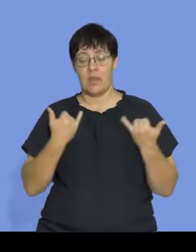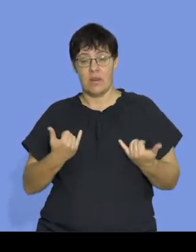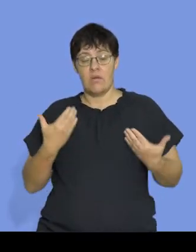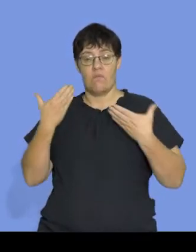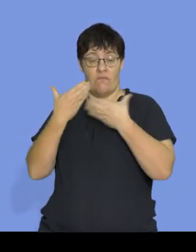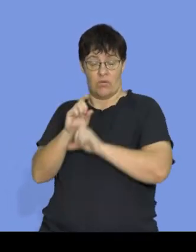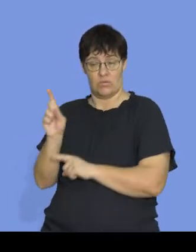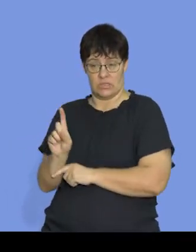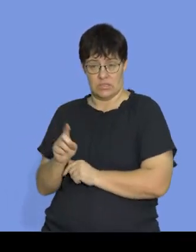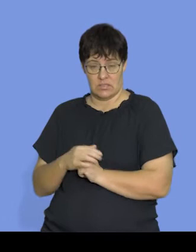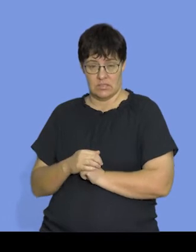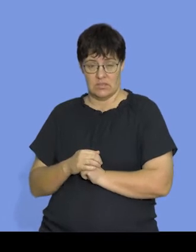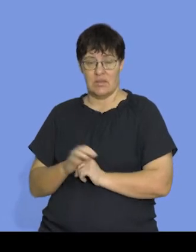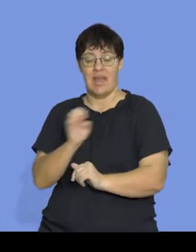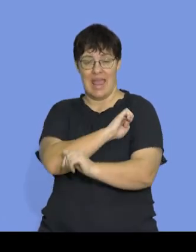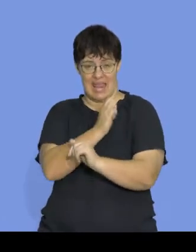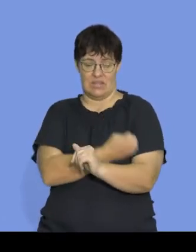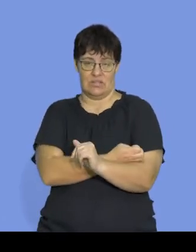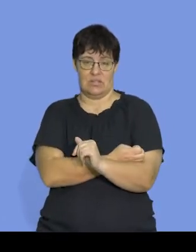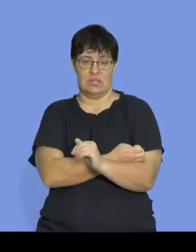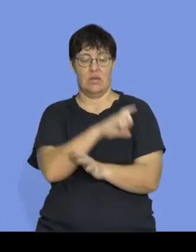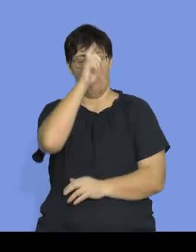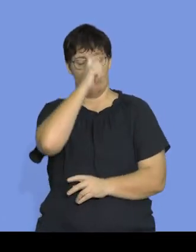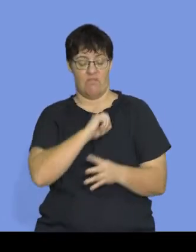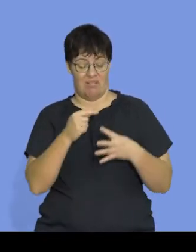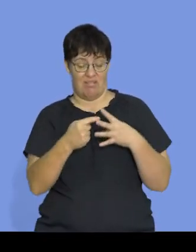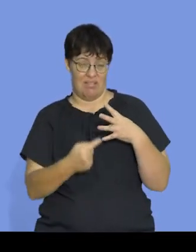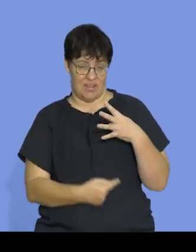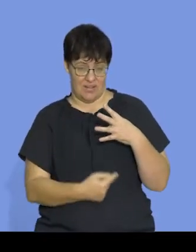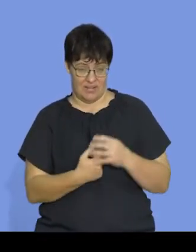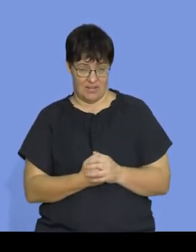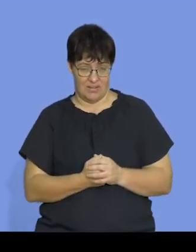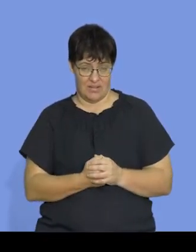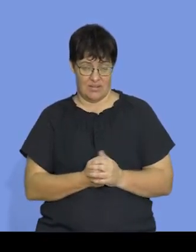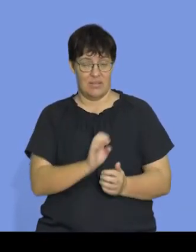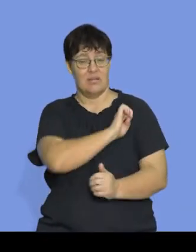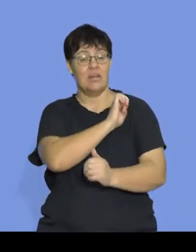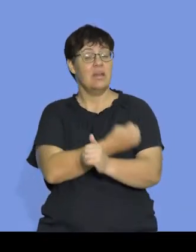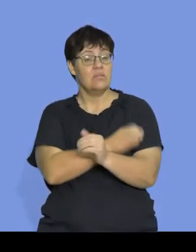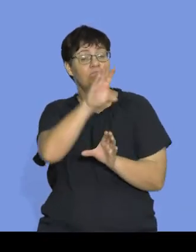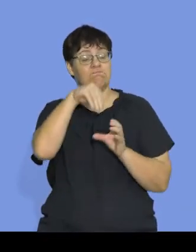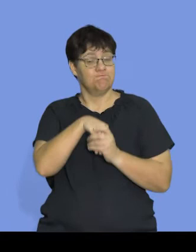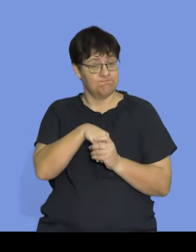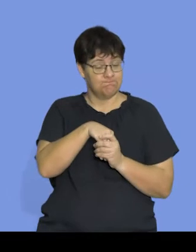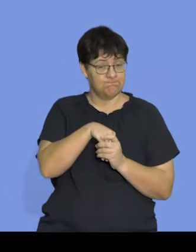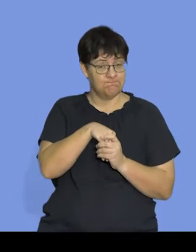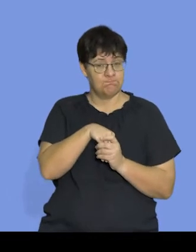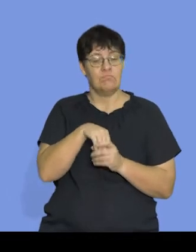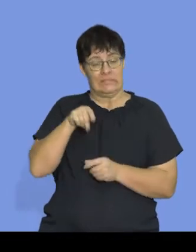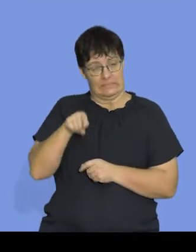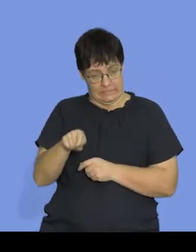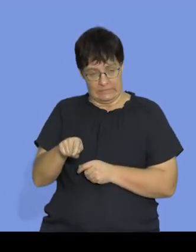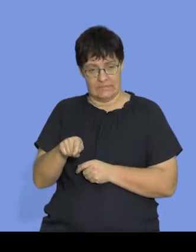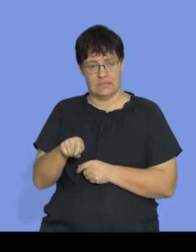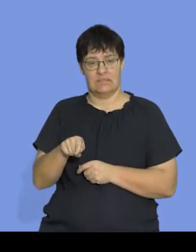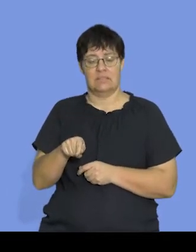attention on, the energy profiles and, how energy then is involved in as far as a chemical reaction